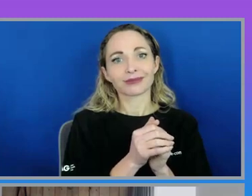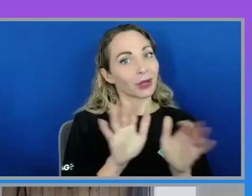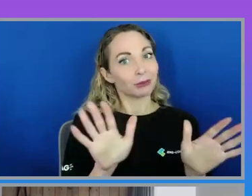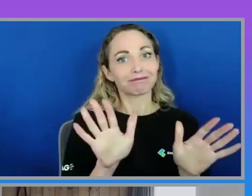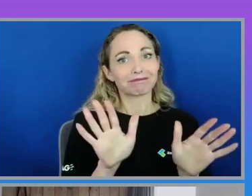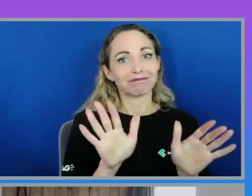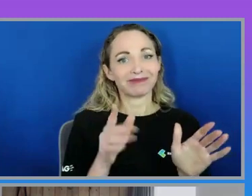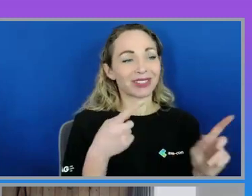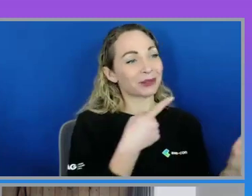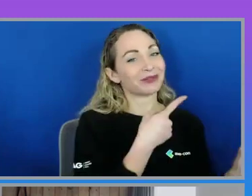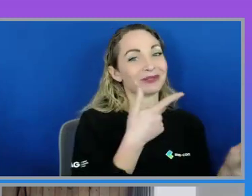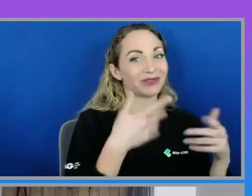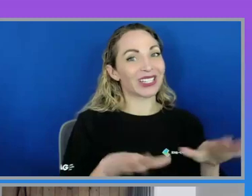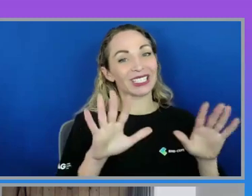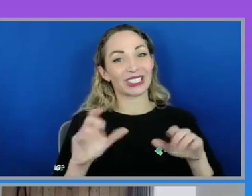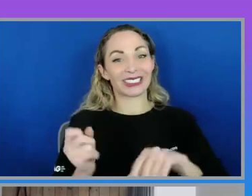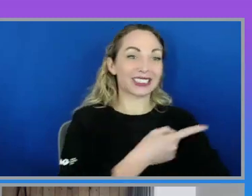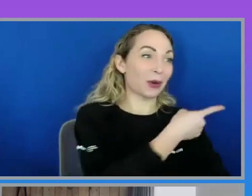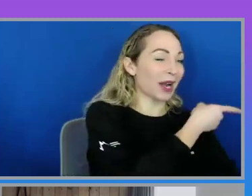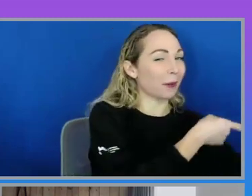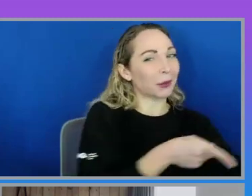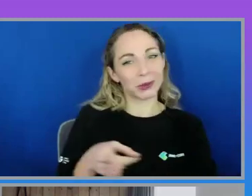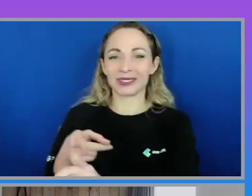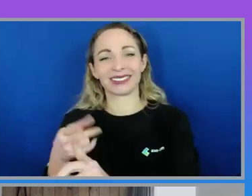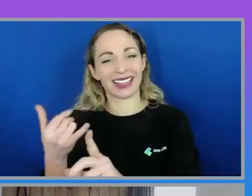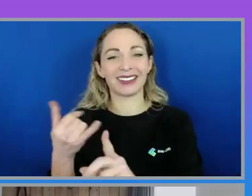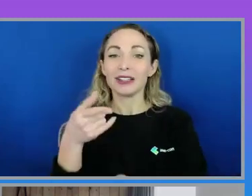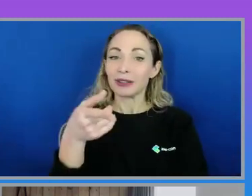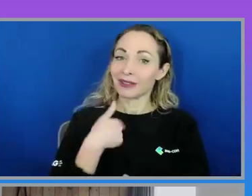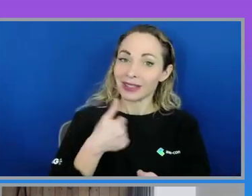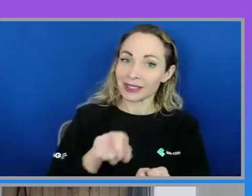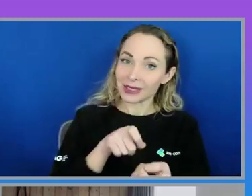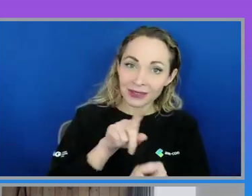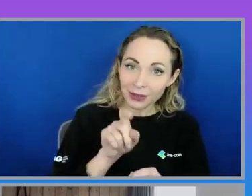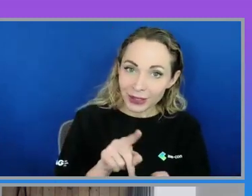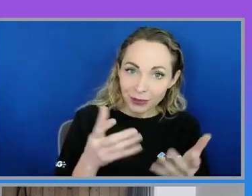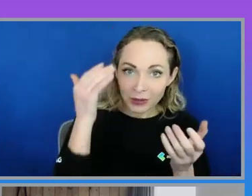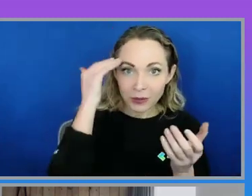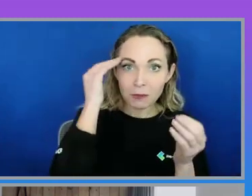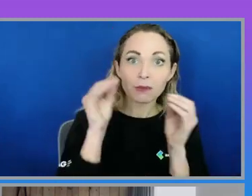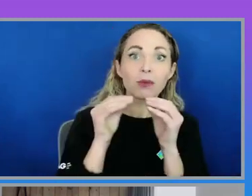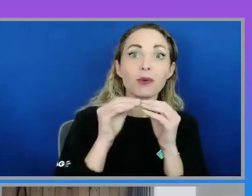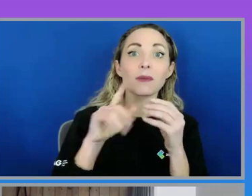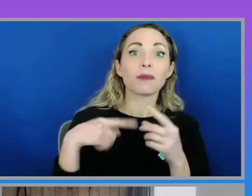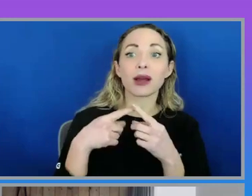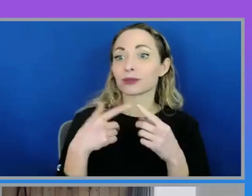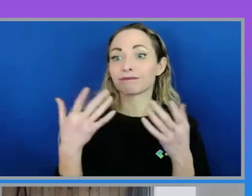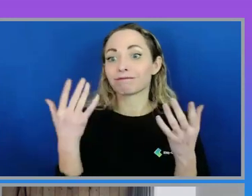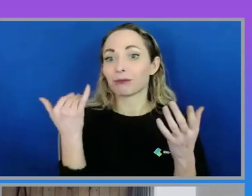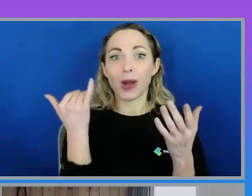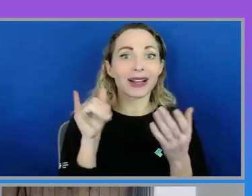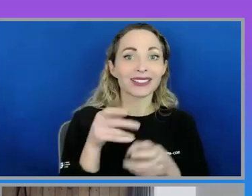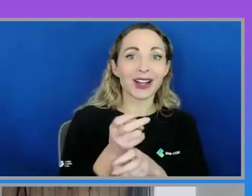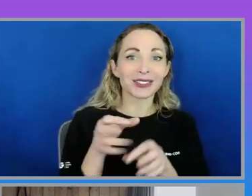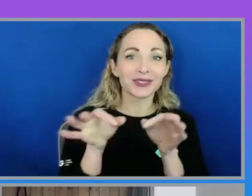Okay, so that ends our detour. If you have specific questions or you want to know more about why it's hard